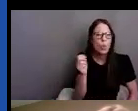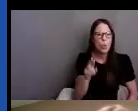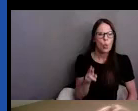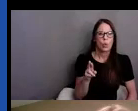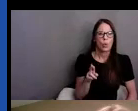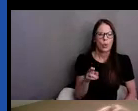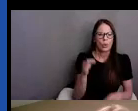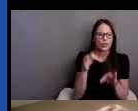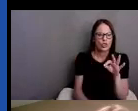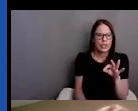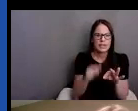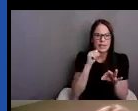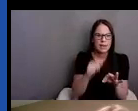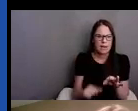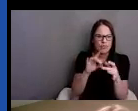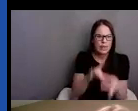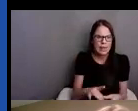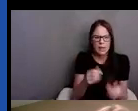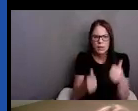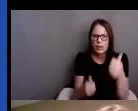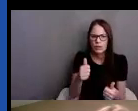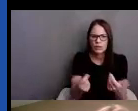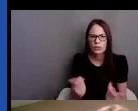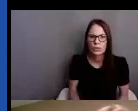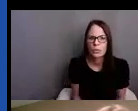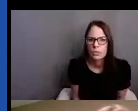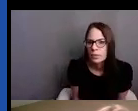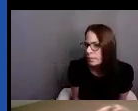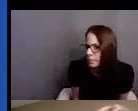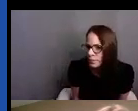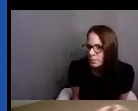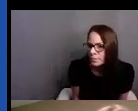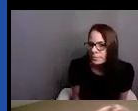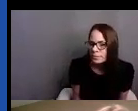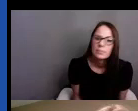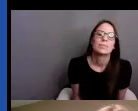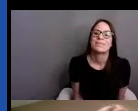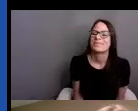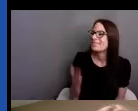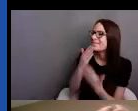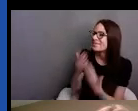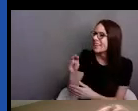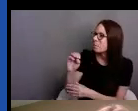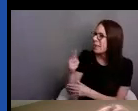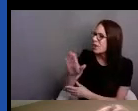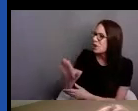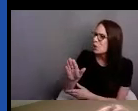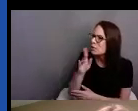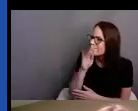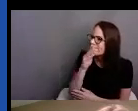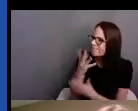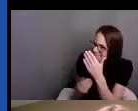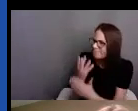unrelated cases? Thanks, Maggie. You were breaking up a little bit, but I think I heard